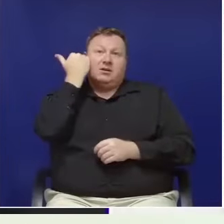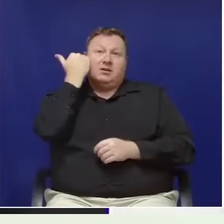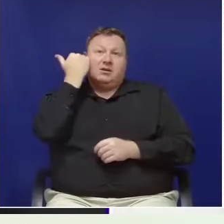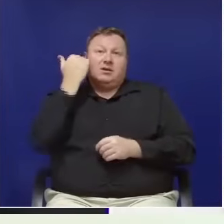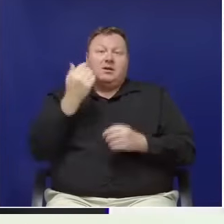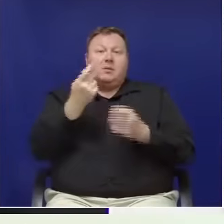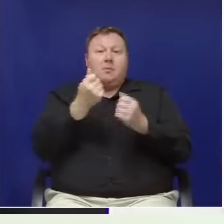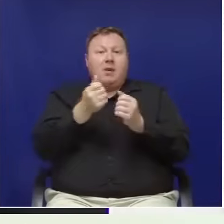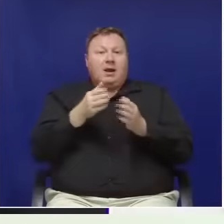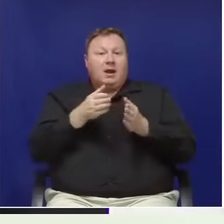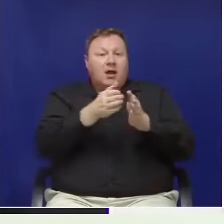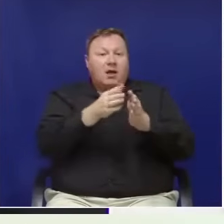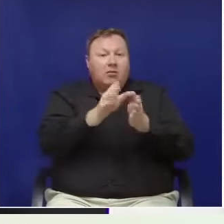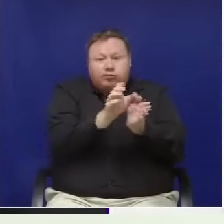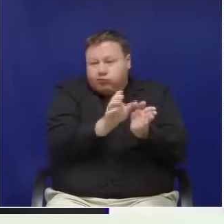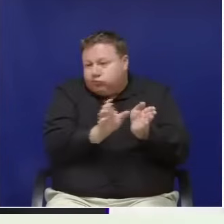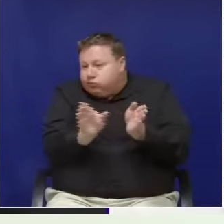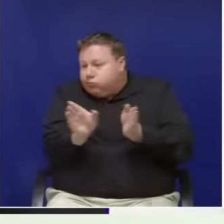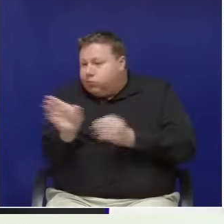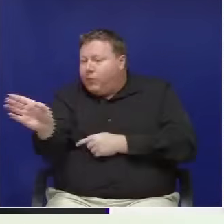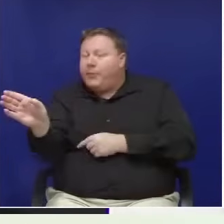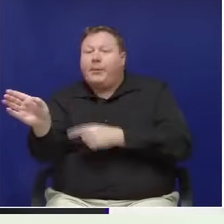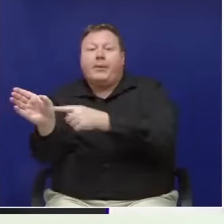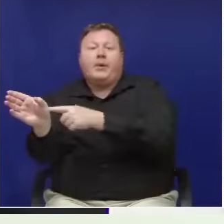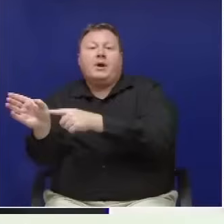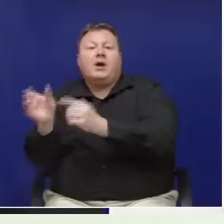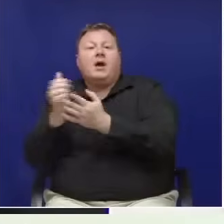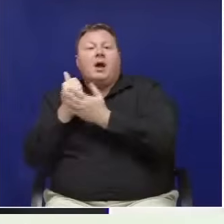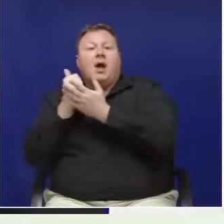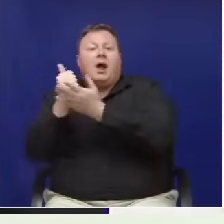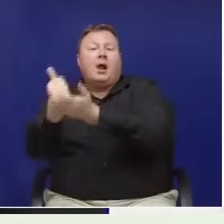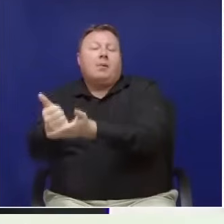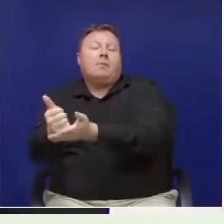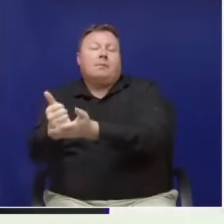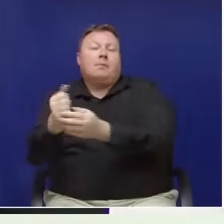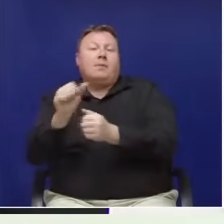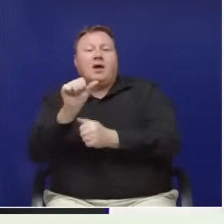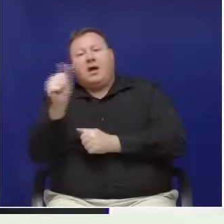redirecting the monies which were scheduled to help the defense to other